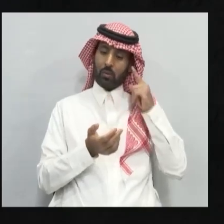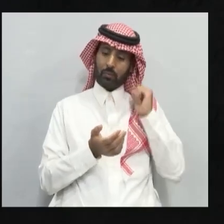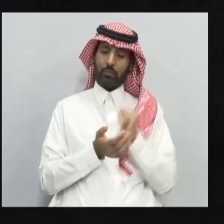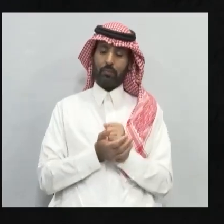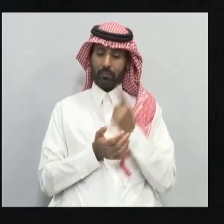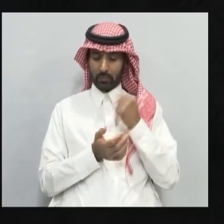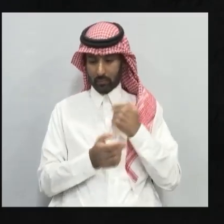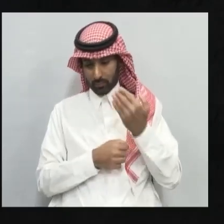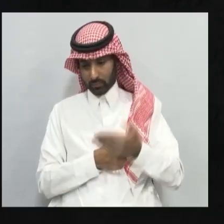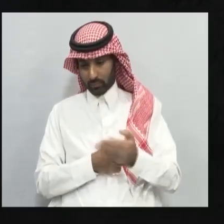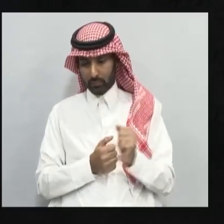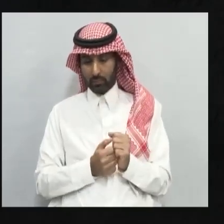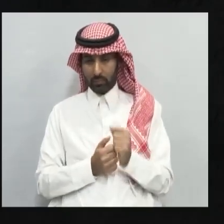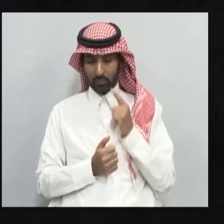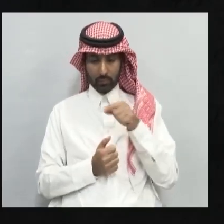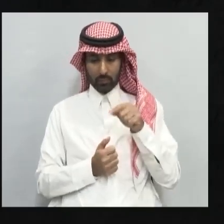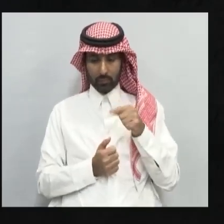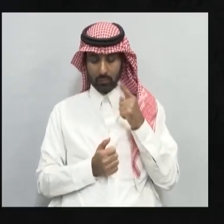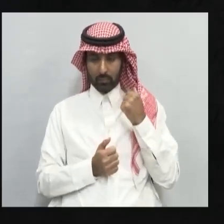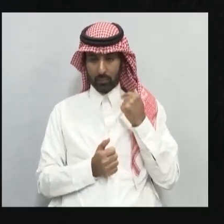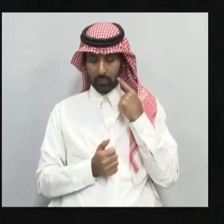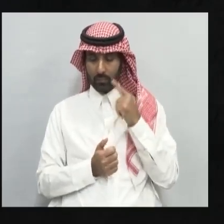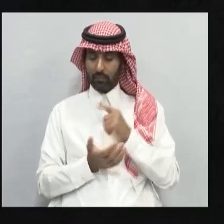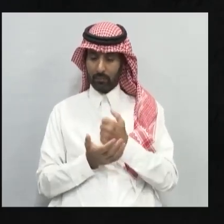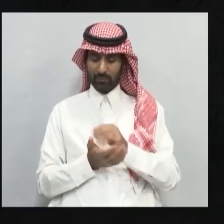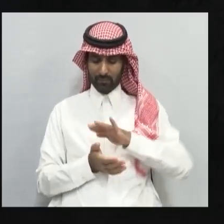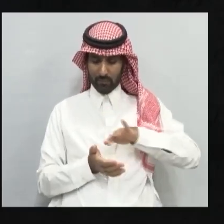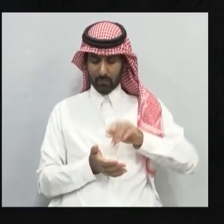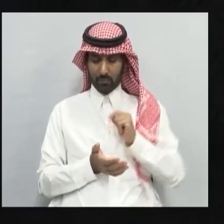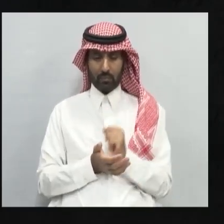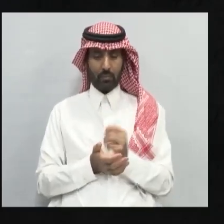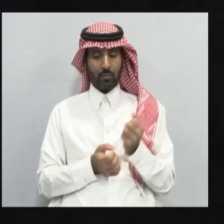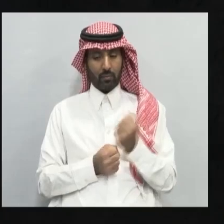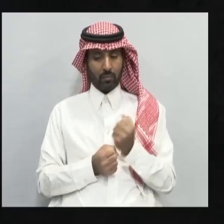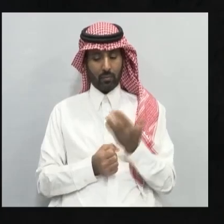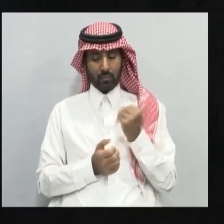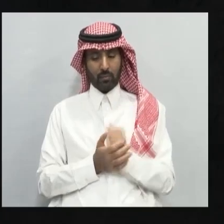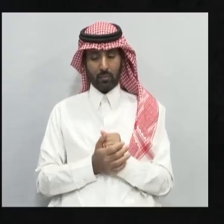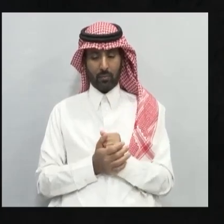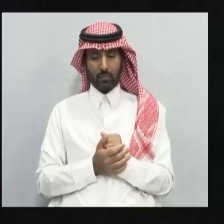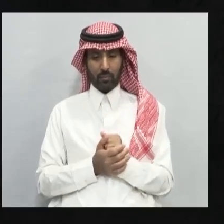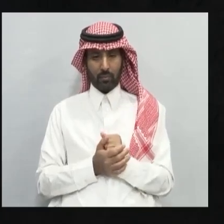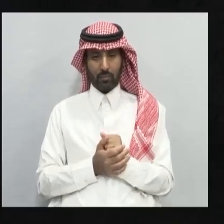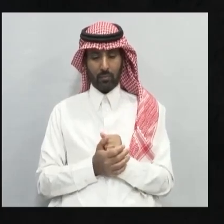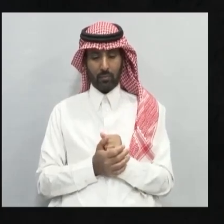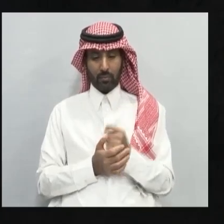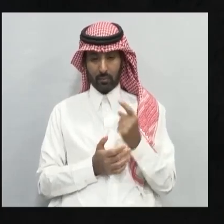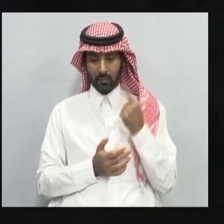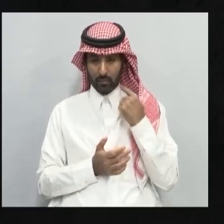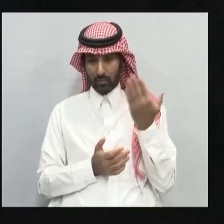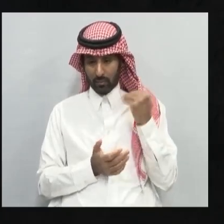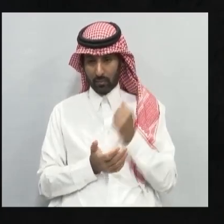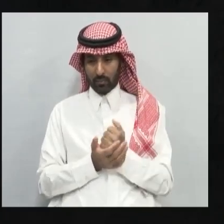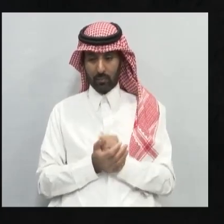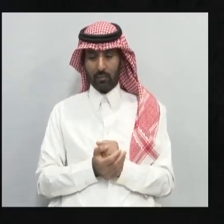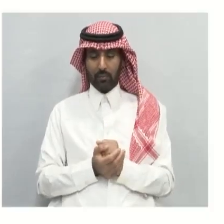your present. Mistakes that you want to avoid, you hadn't done them, or you would love that you had done